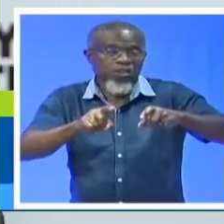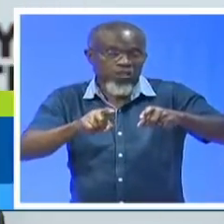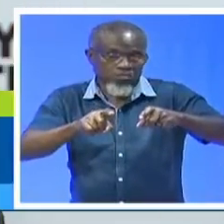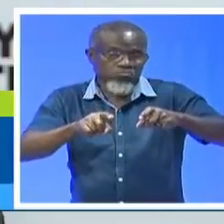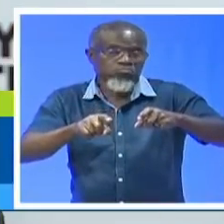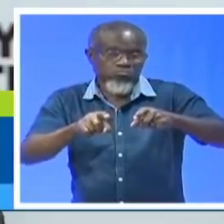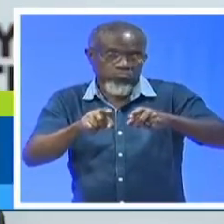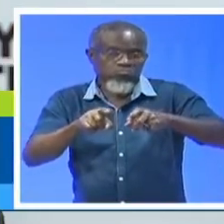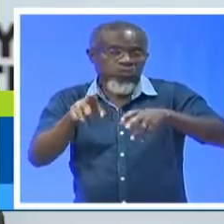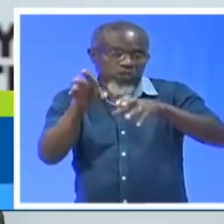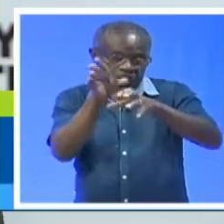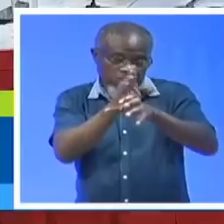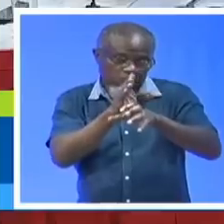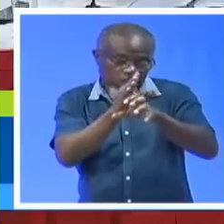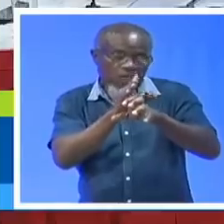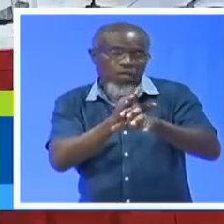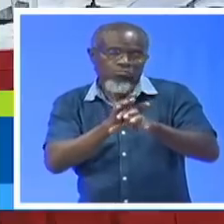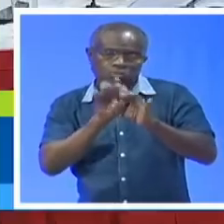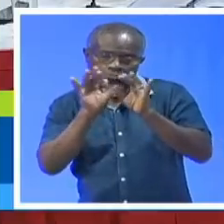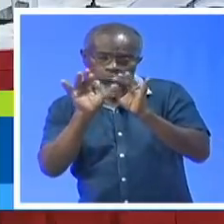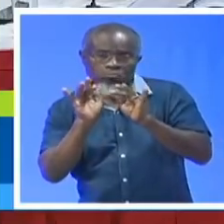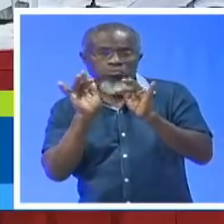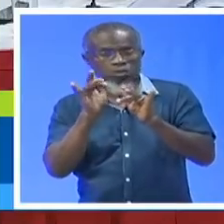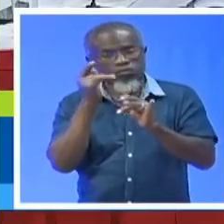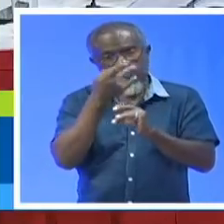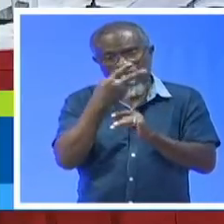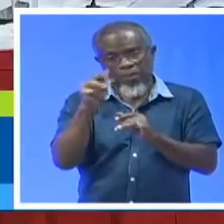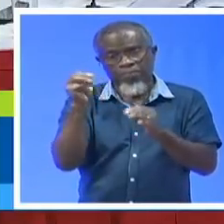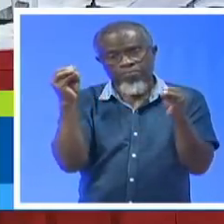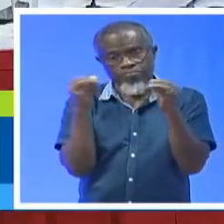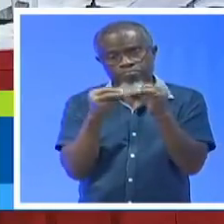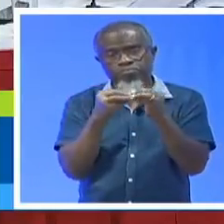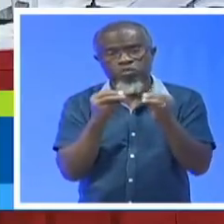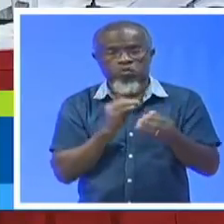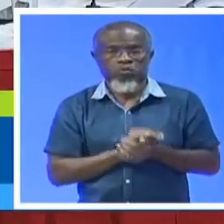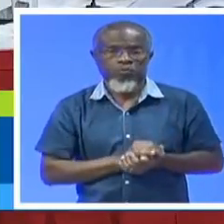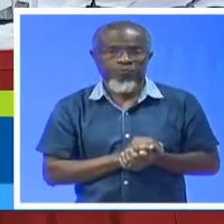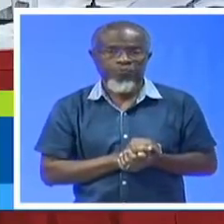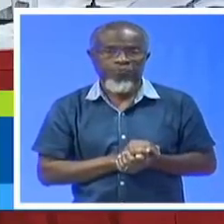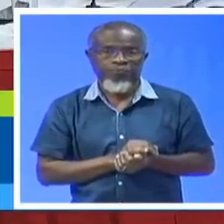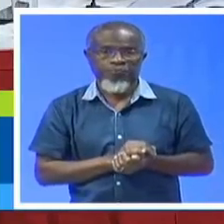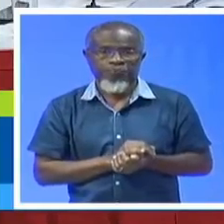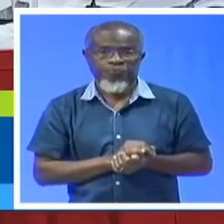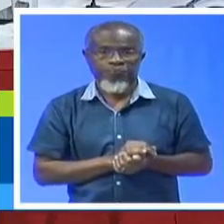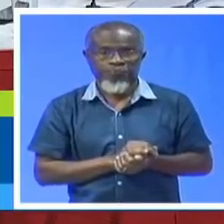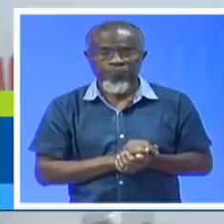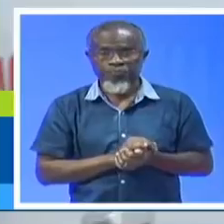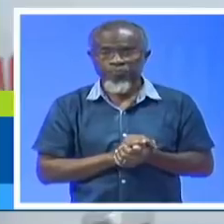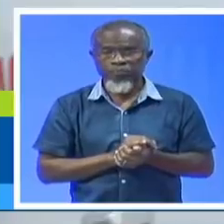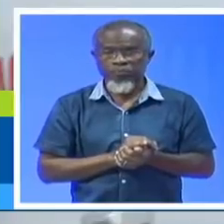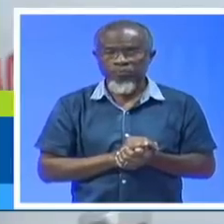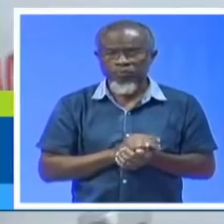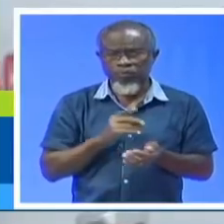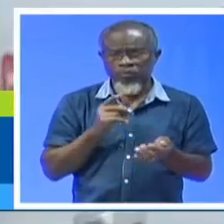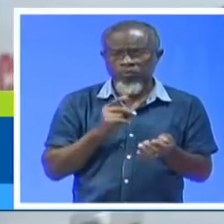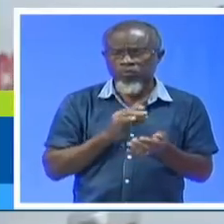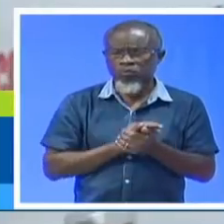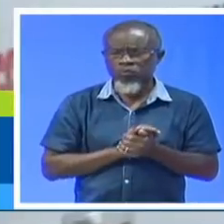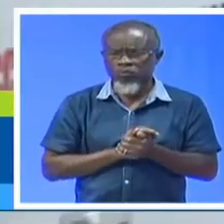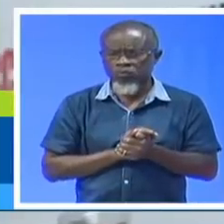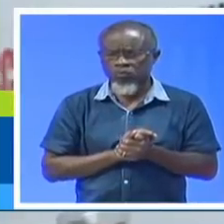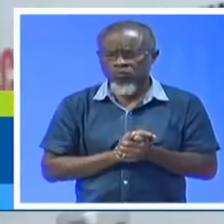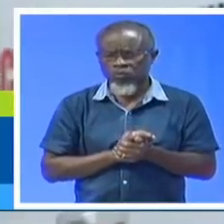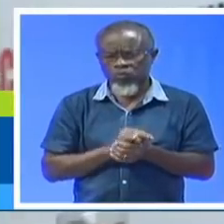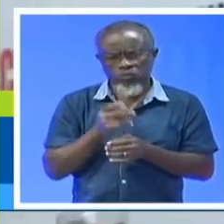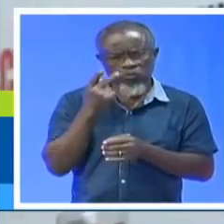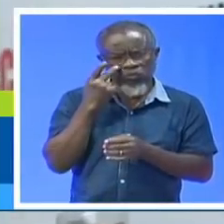over to Dr. Hines about the other question. Okay, now I think that what you're looking at or questioning is how the situation